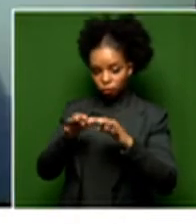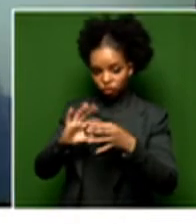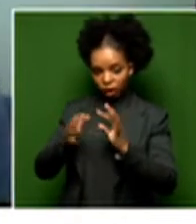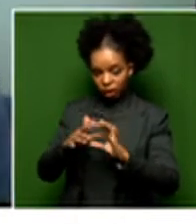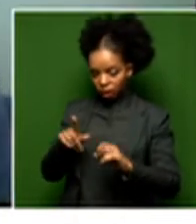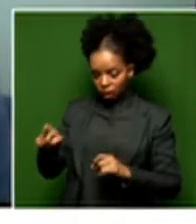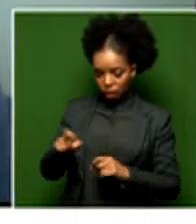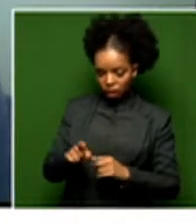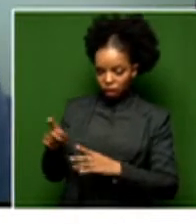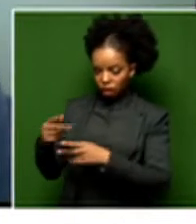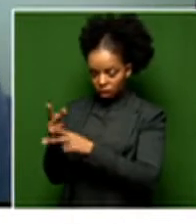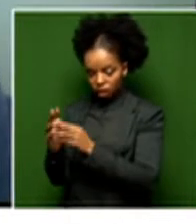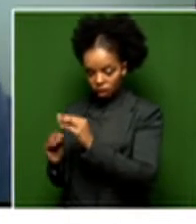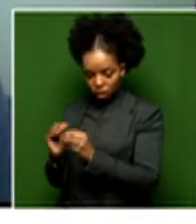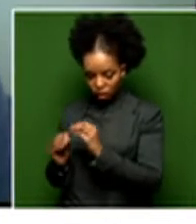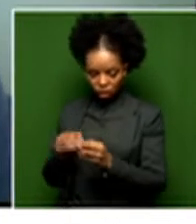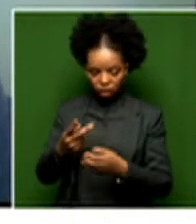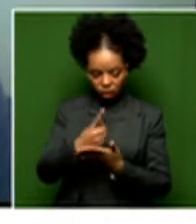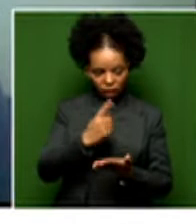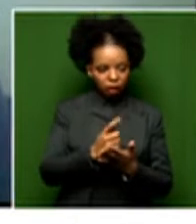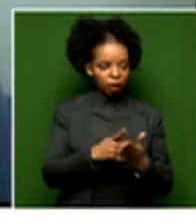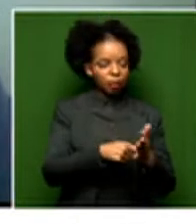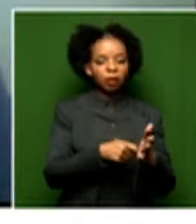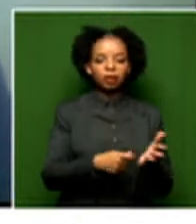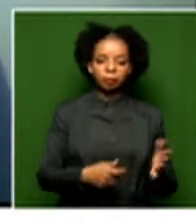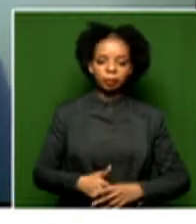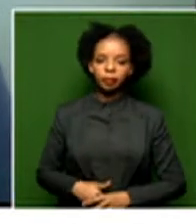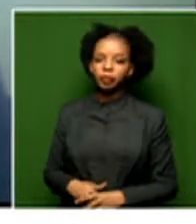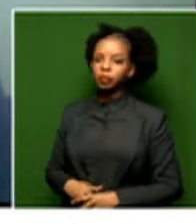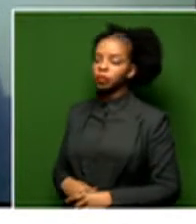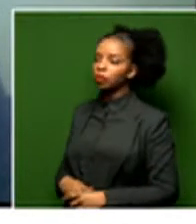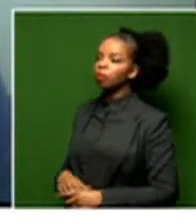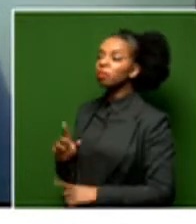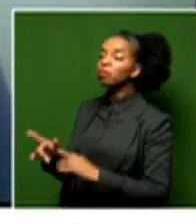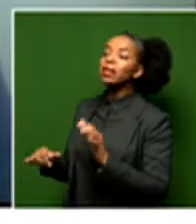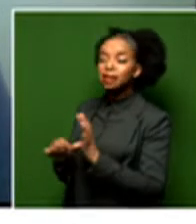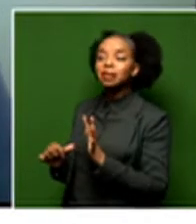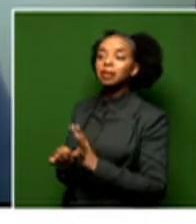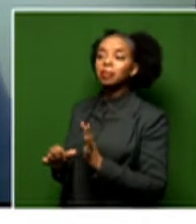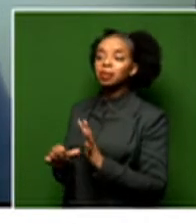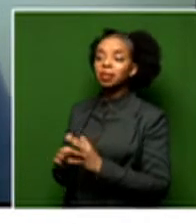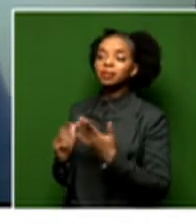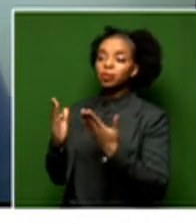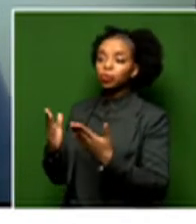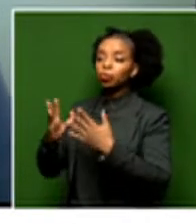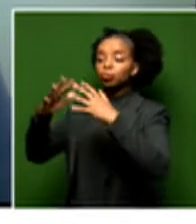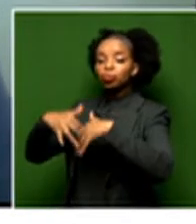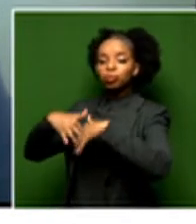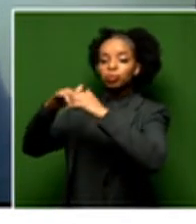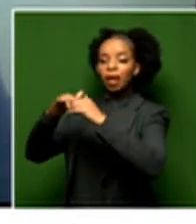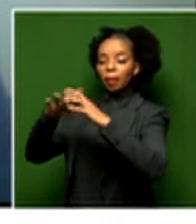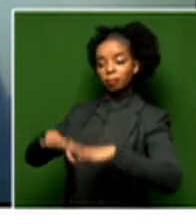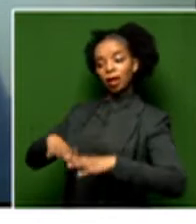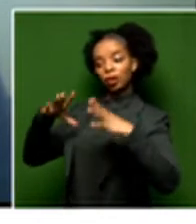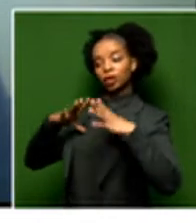the biggest hurdle you faced running your business? How did you overcome it? And just how important was it for you to manufacture proudly South African